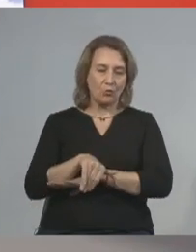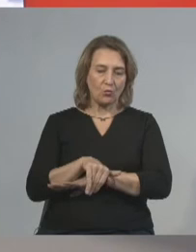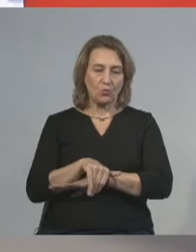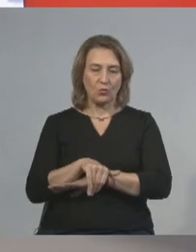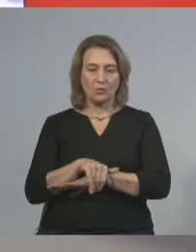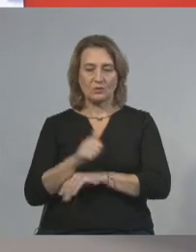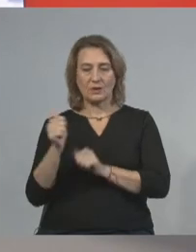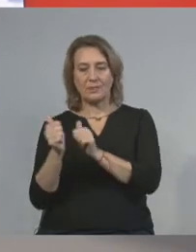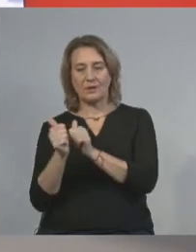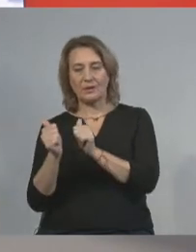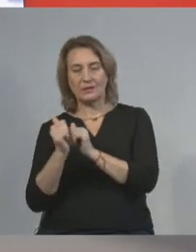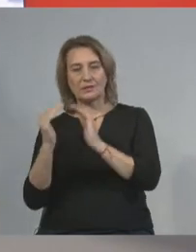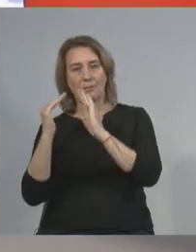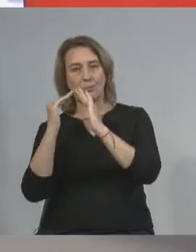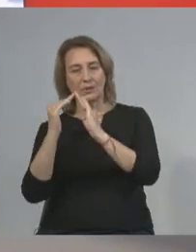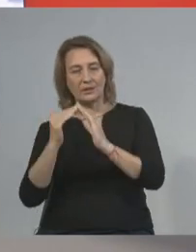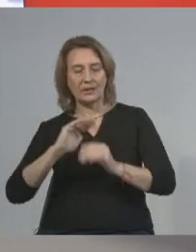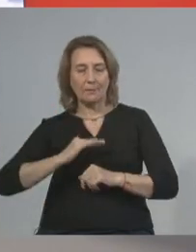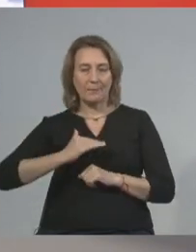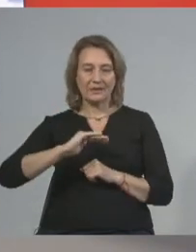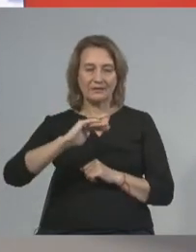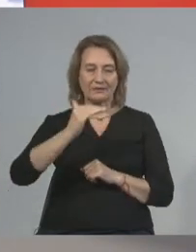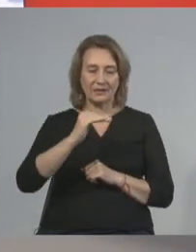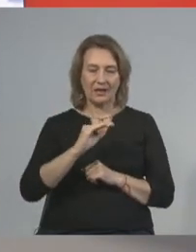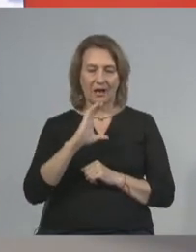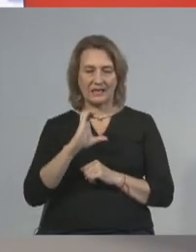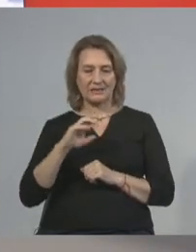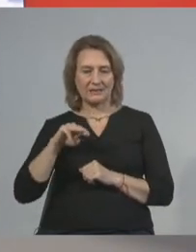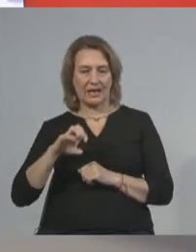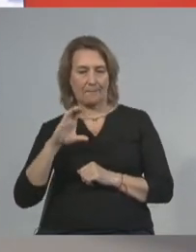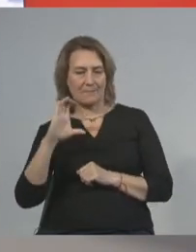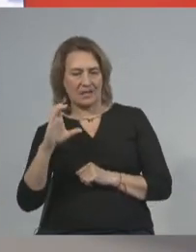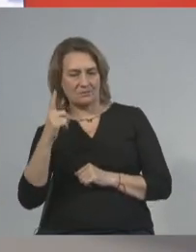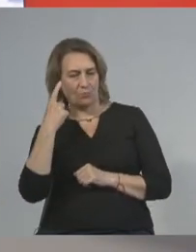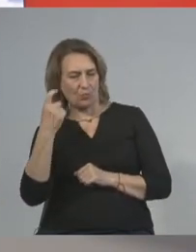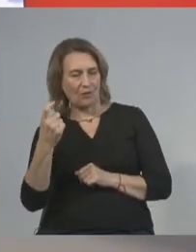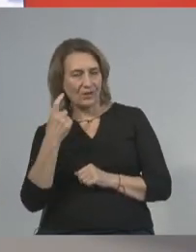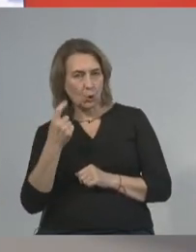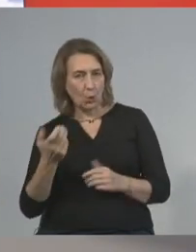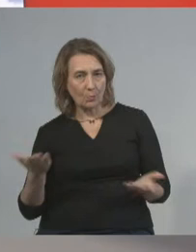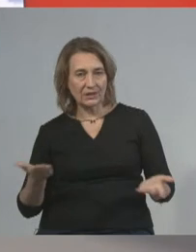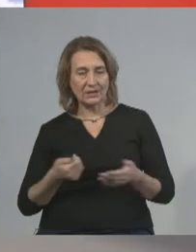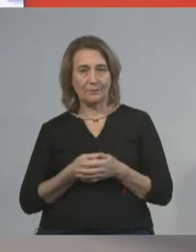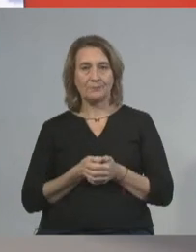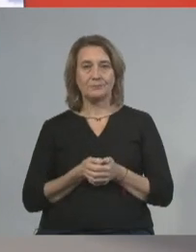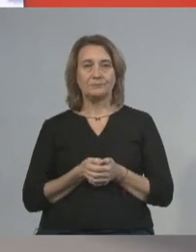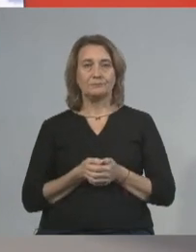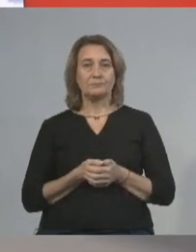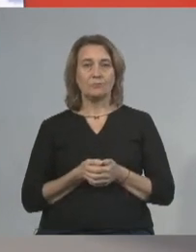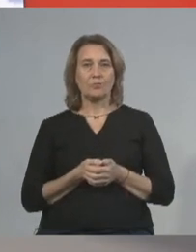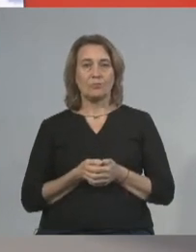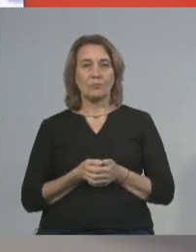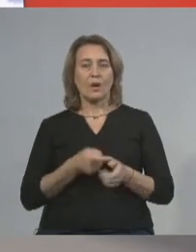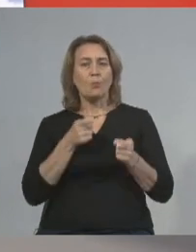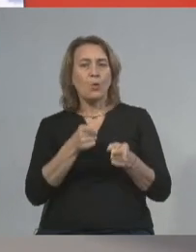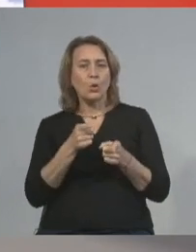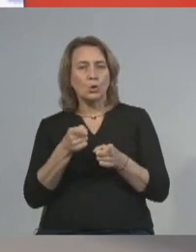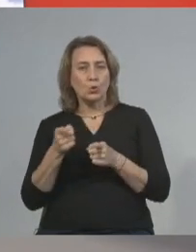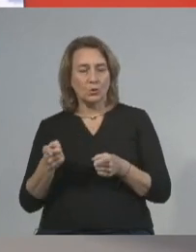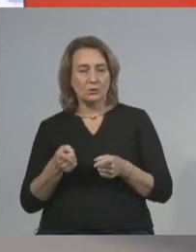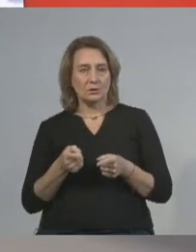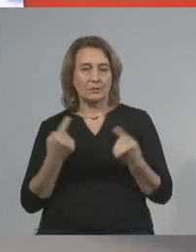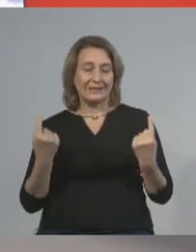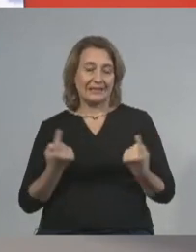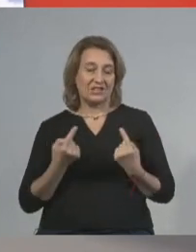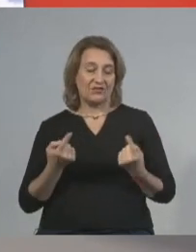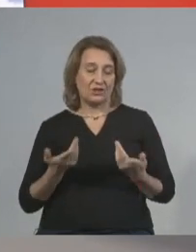there followed on the streets those people evaded them near their houses